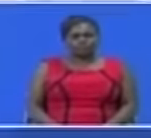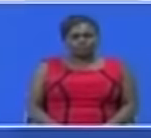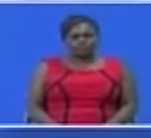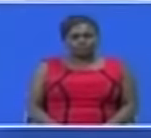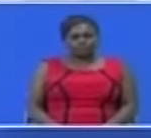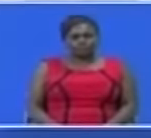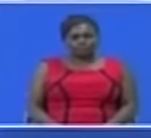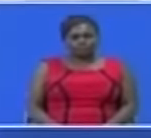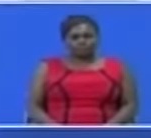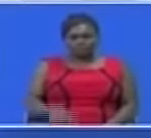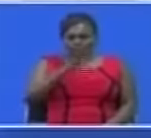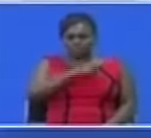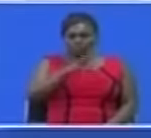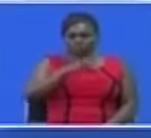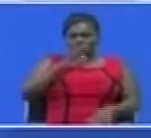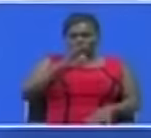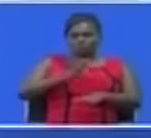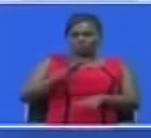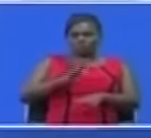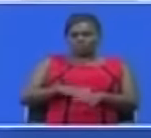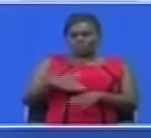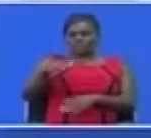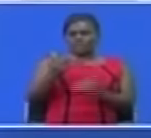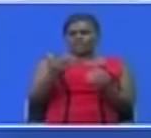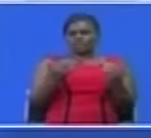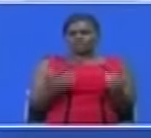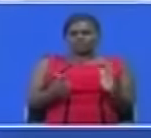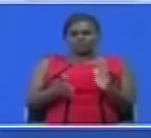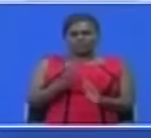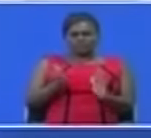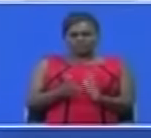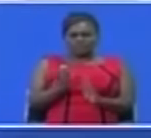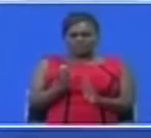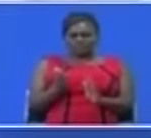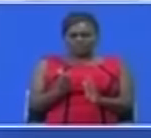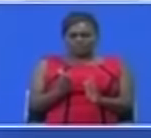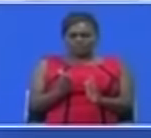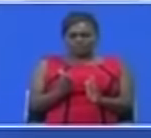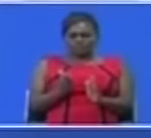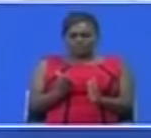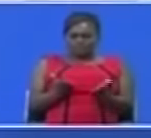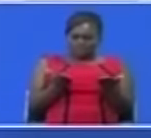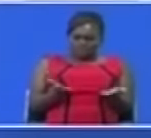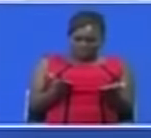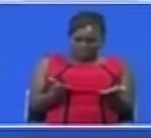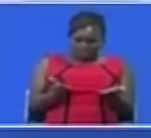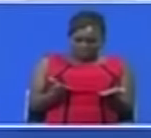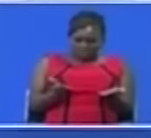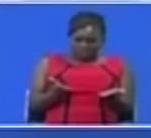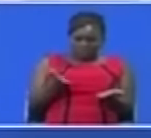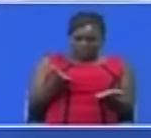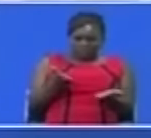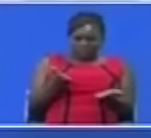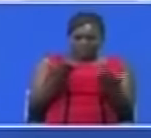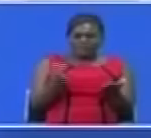Area. Box profiles are suitable for places which require quick runoff of rain. So besides just